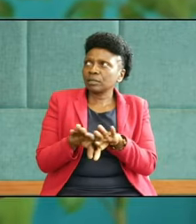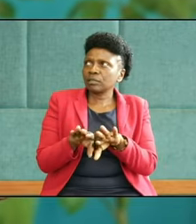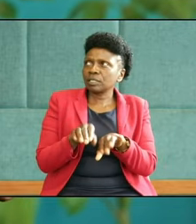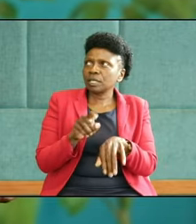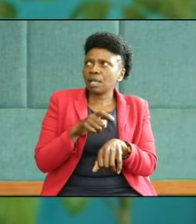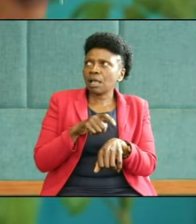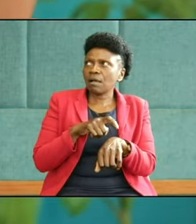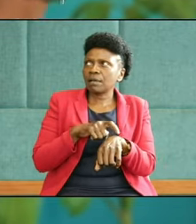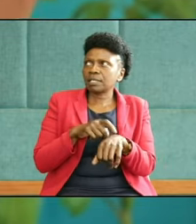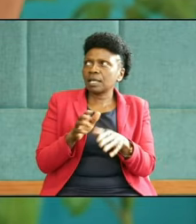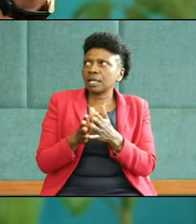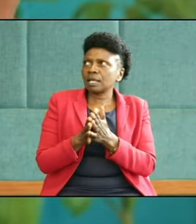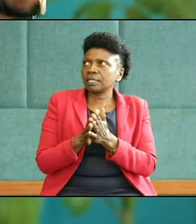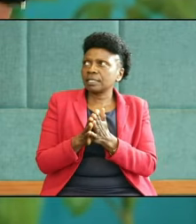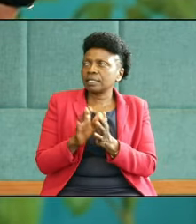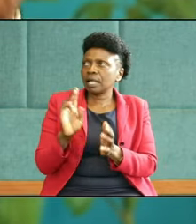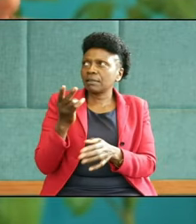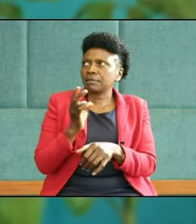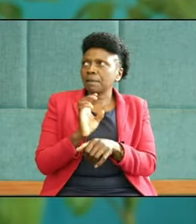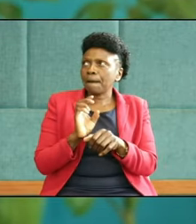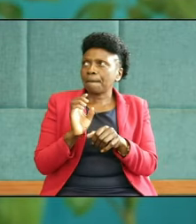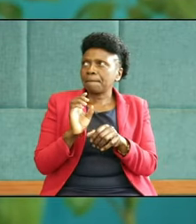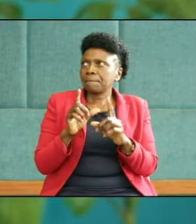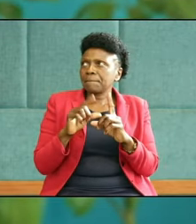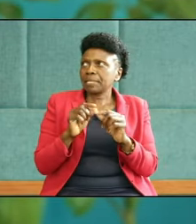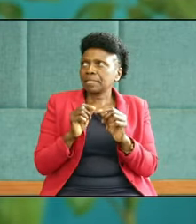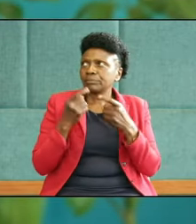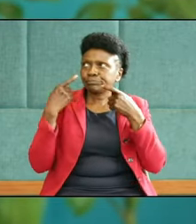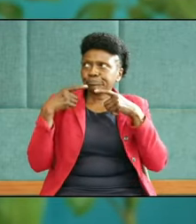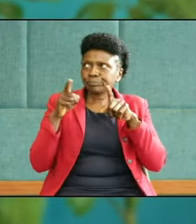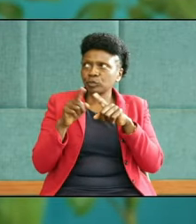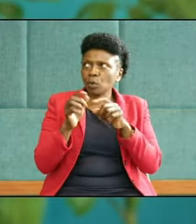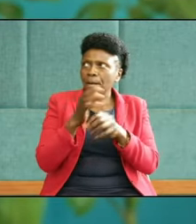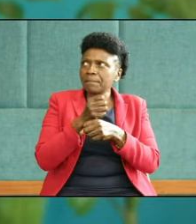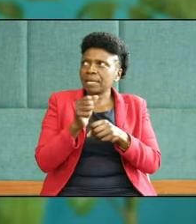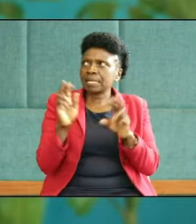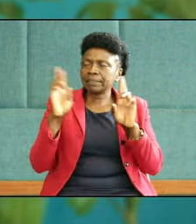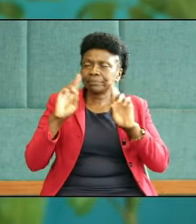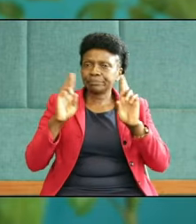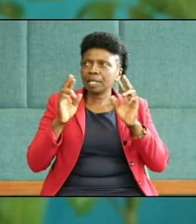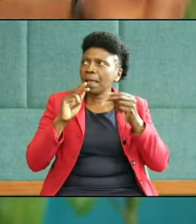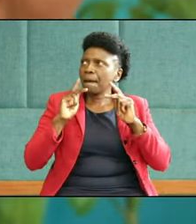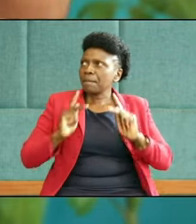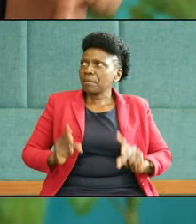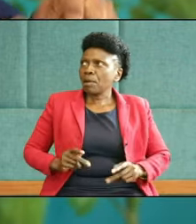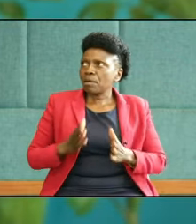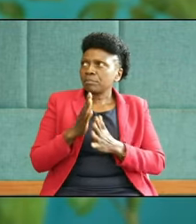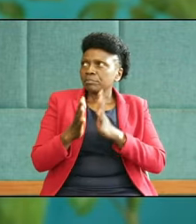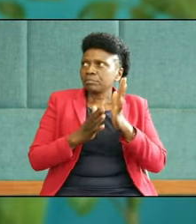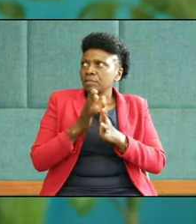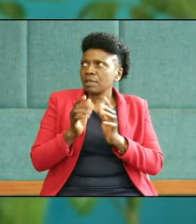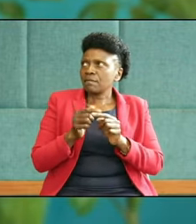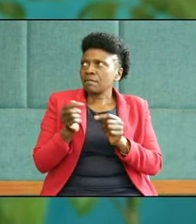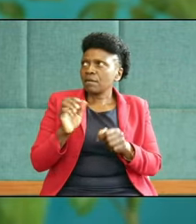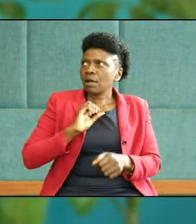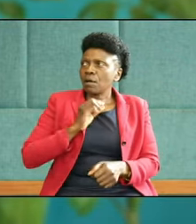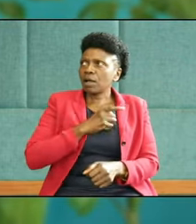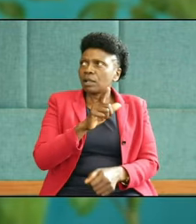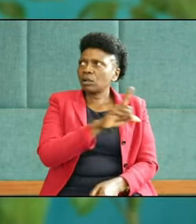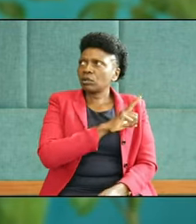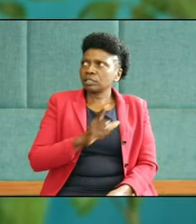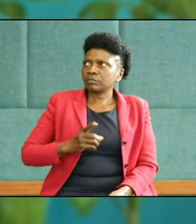hours, and the Advent message proclaimed to make ready a people prepare for our Lord's return